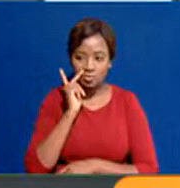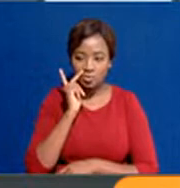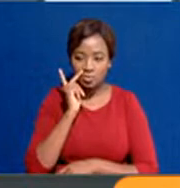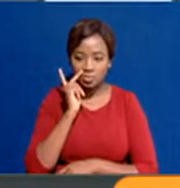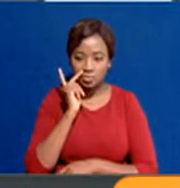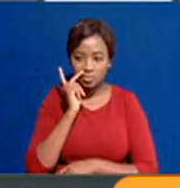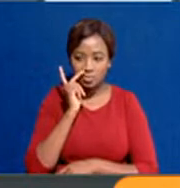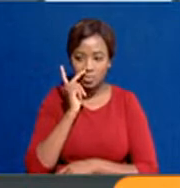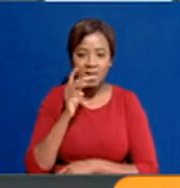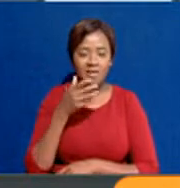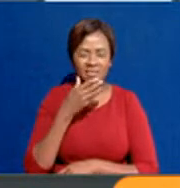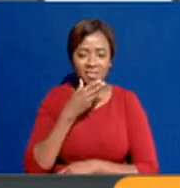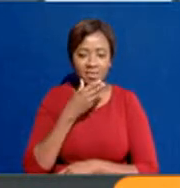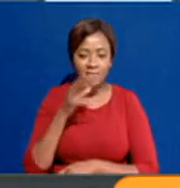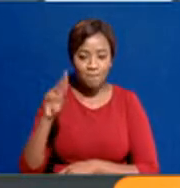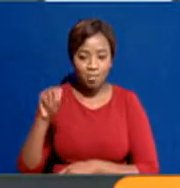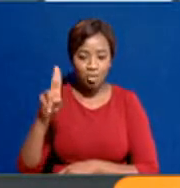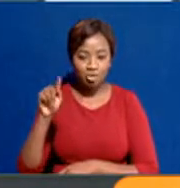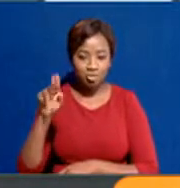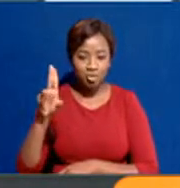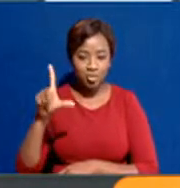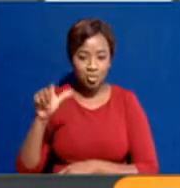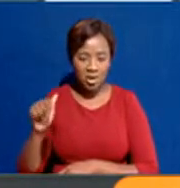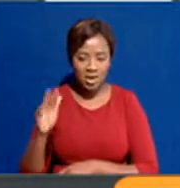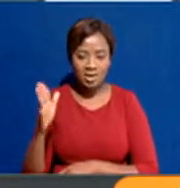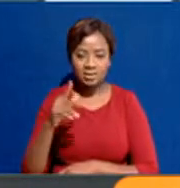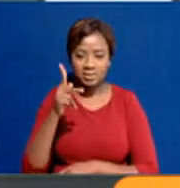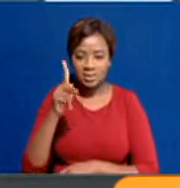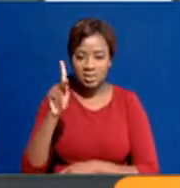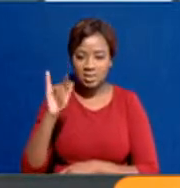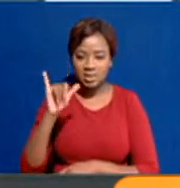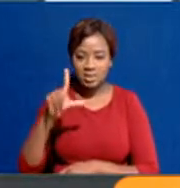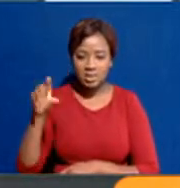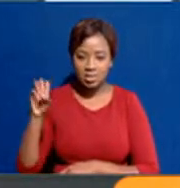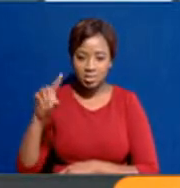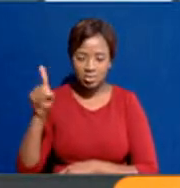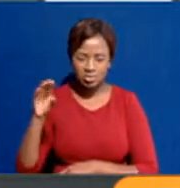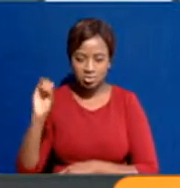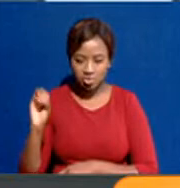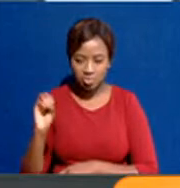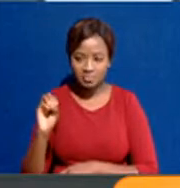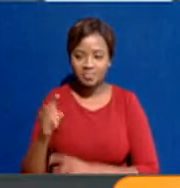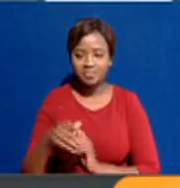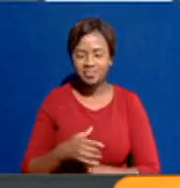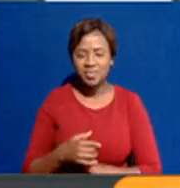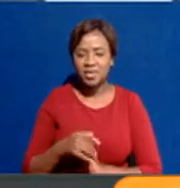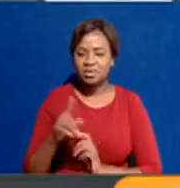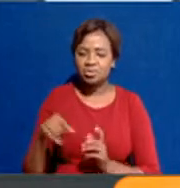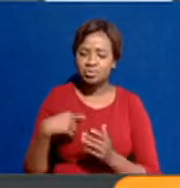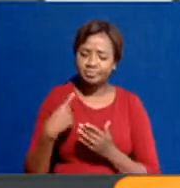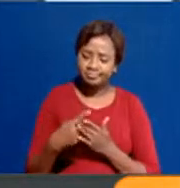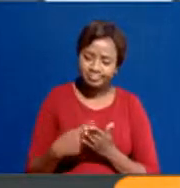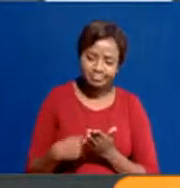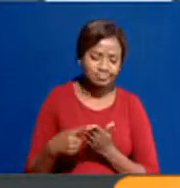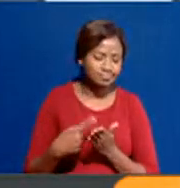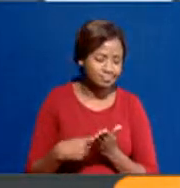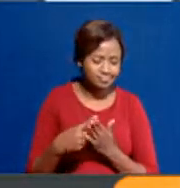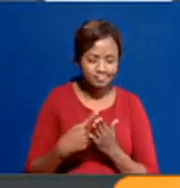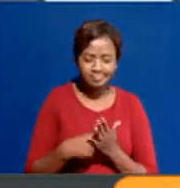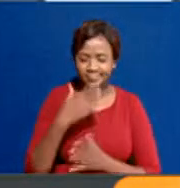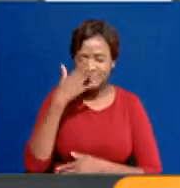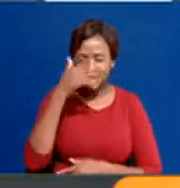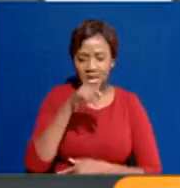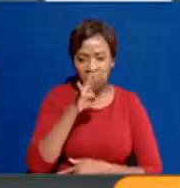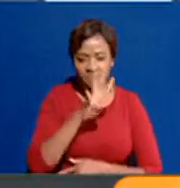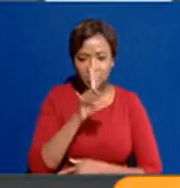late. Father. And I was reading somewhere, of course, they took mediation talks for a whole 41 days for them to agree, and Kofi Annan was getting